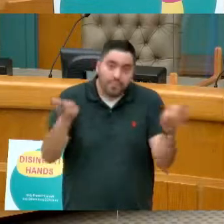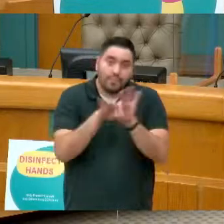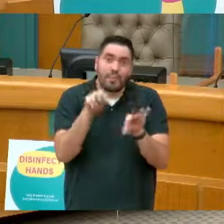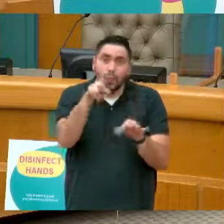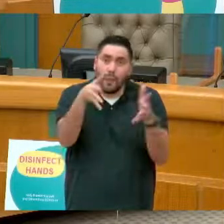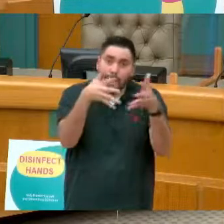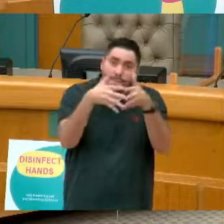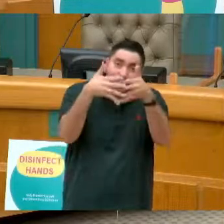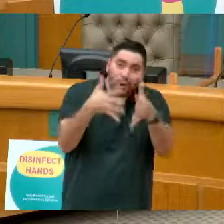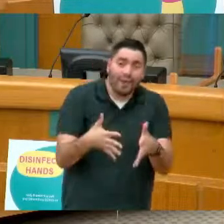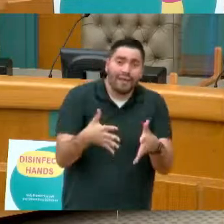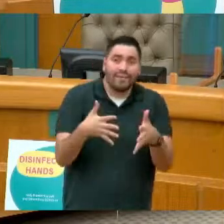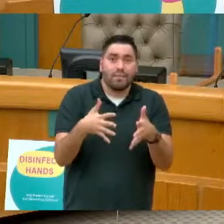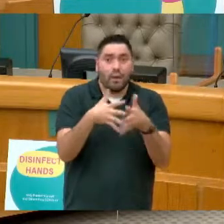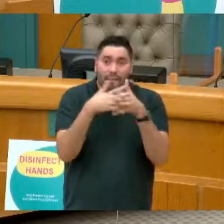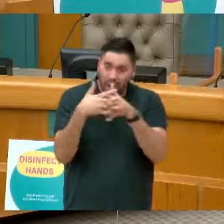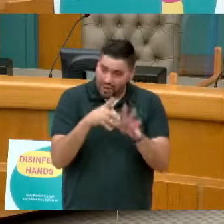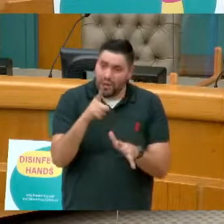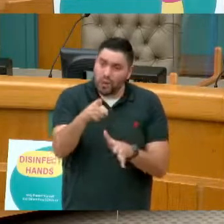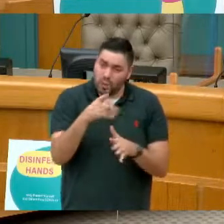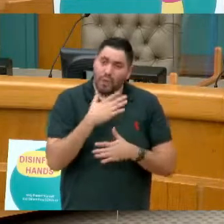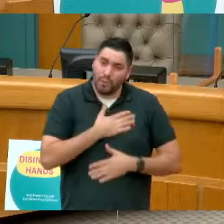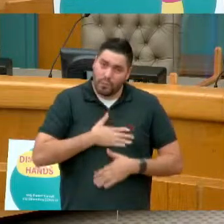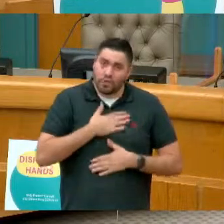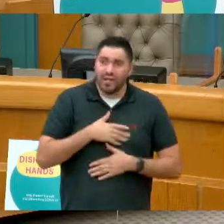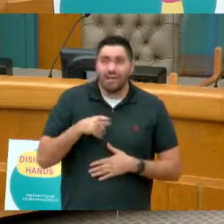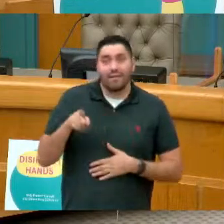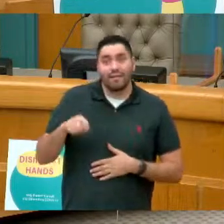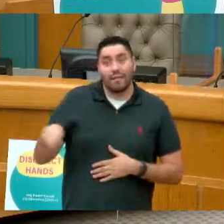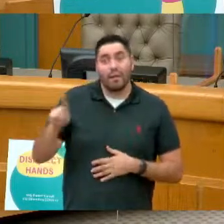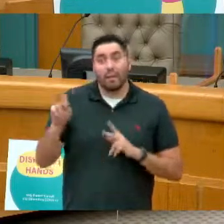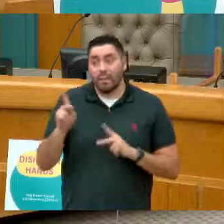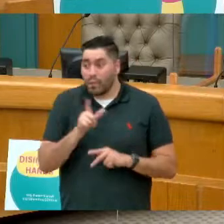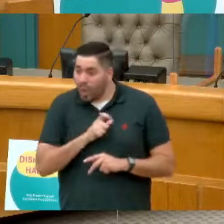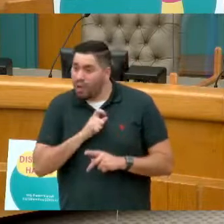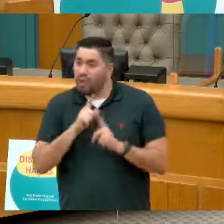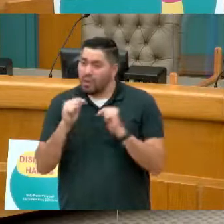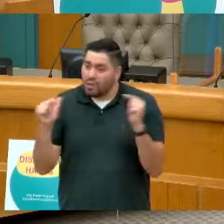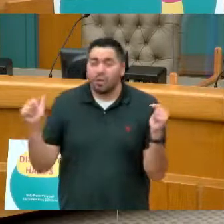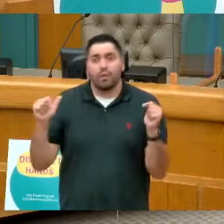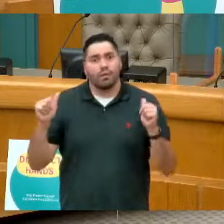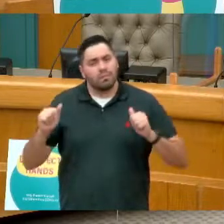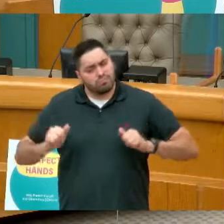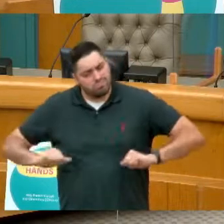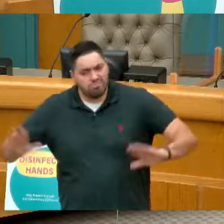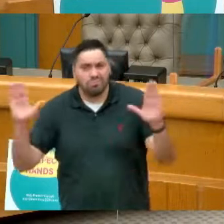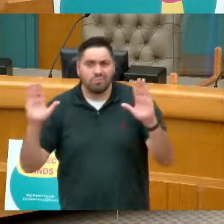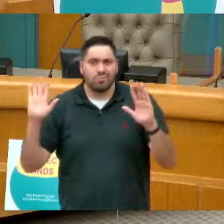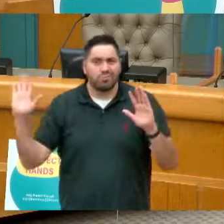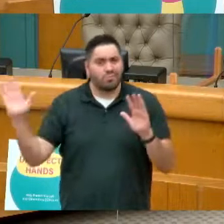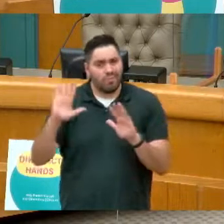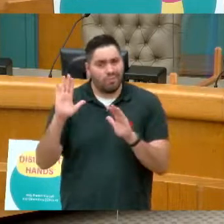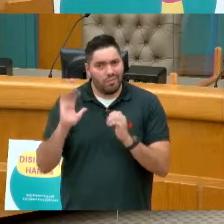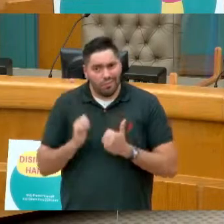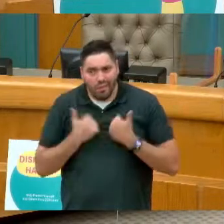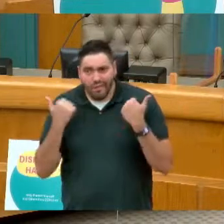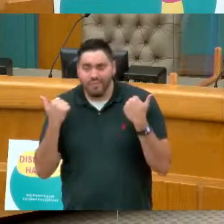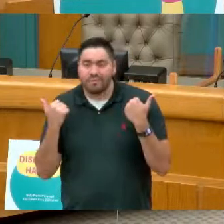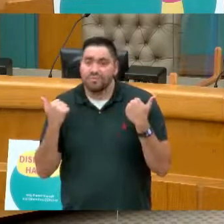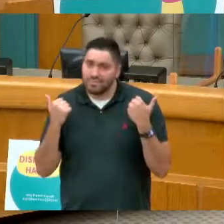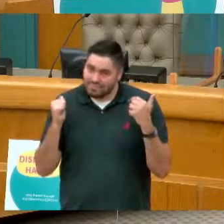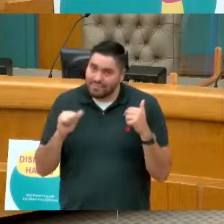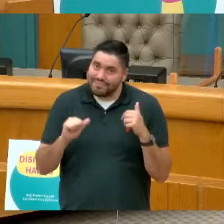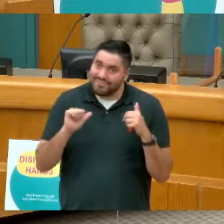seal, City of Corpus Christi, and on behalf of all of the small towns within Nueces County, we're all doing our part